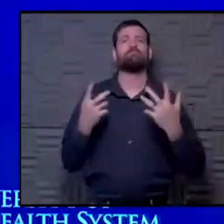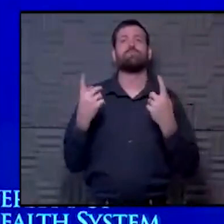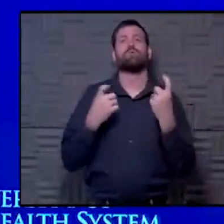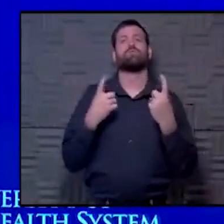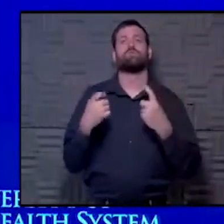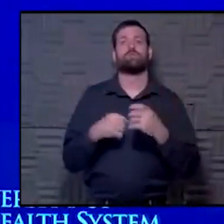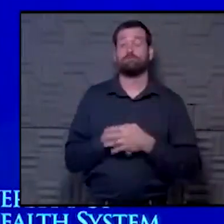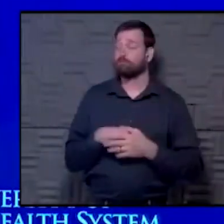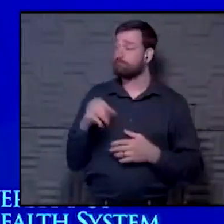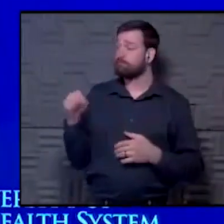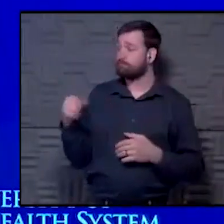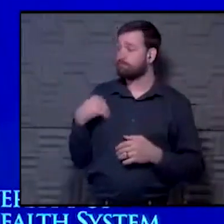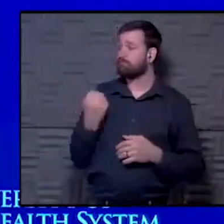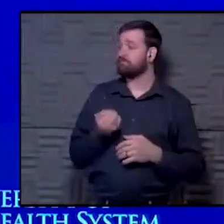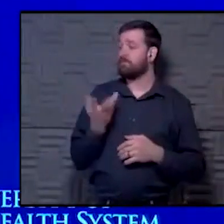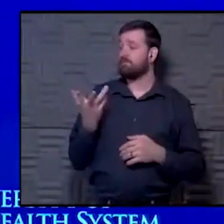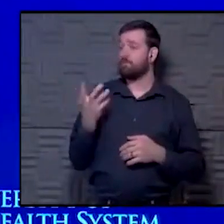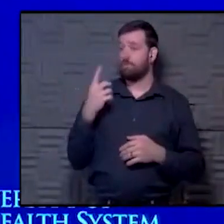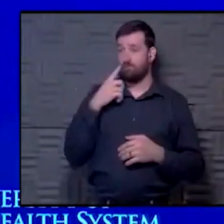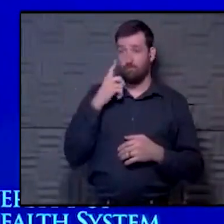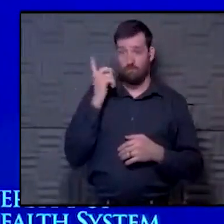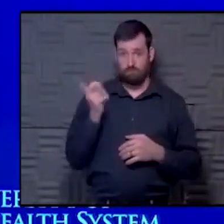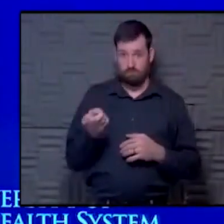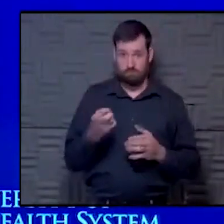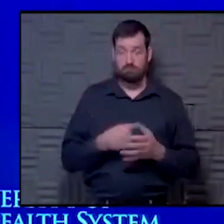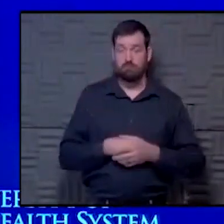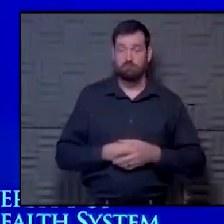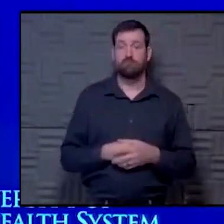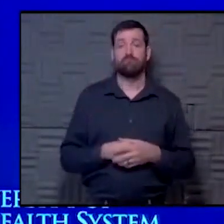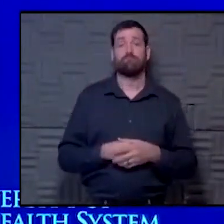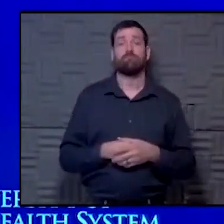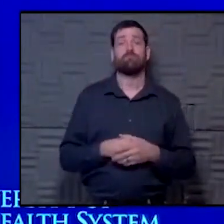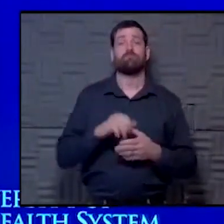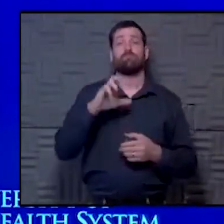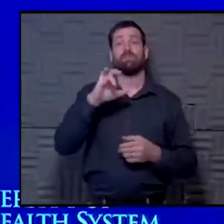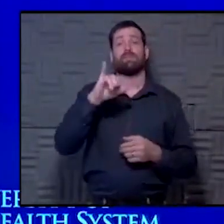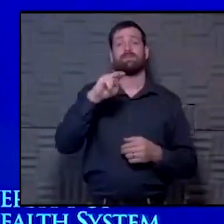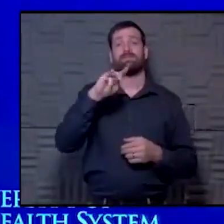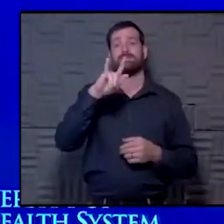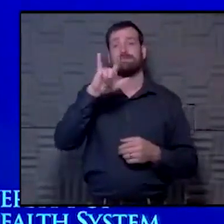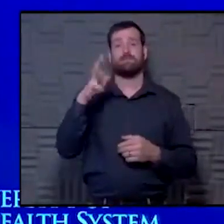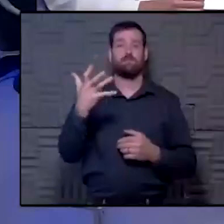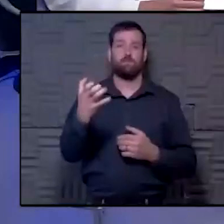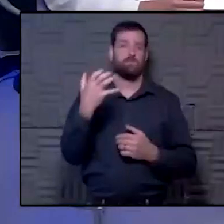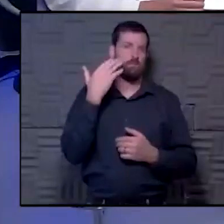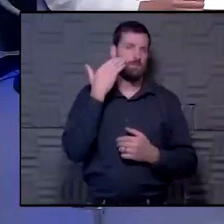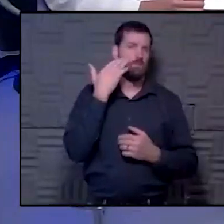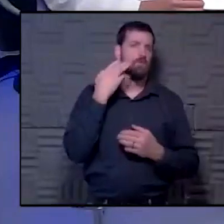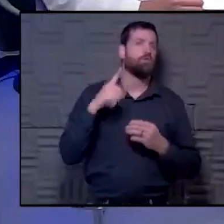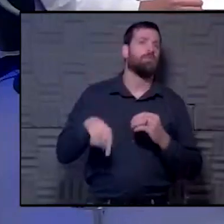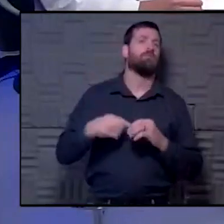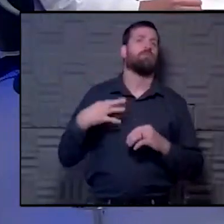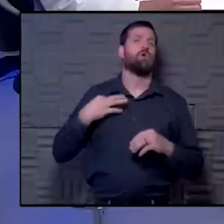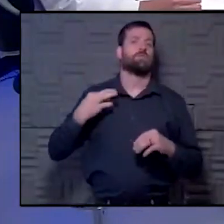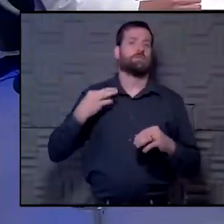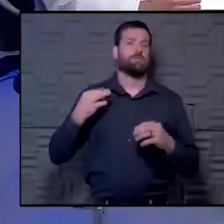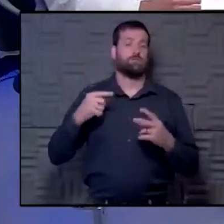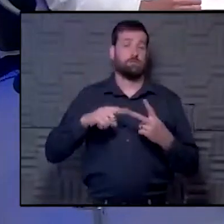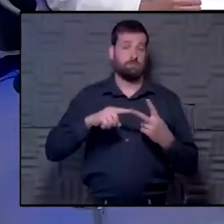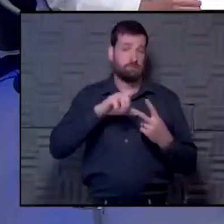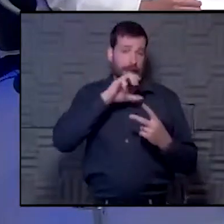there. Yeah, we do have a couple of questions for you off the top. And Cindy wants to know about the volunteering. She wants to know, are there